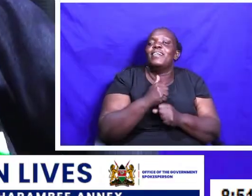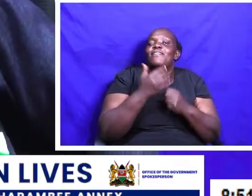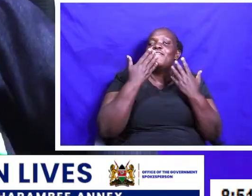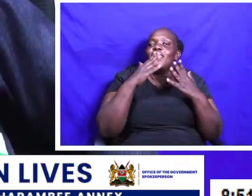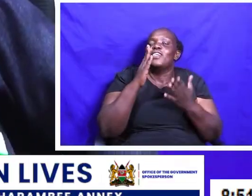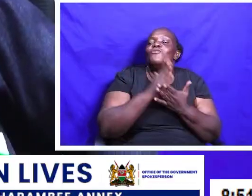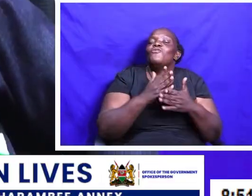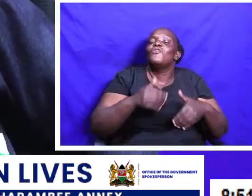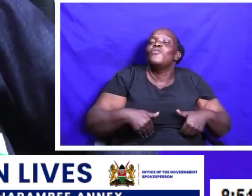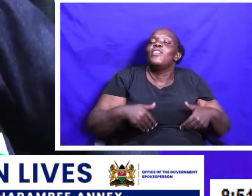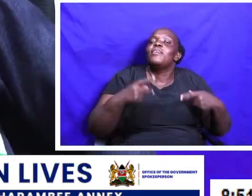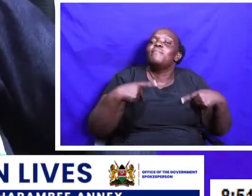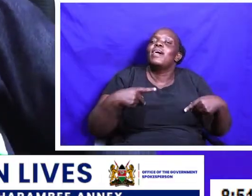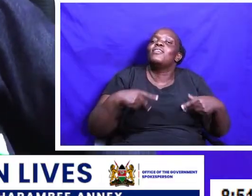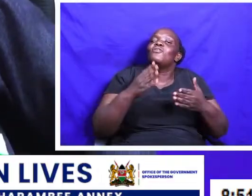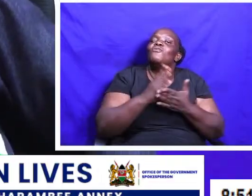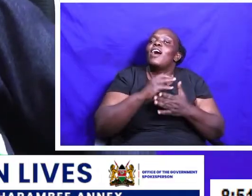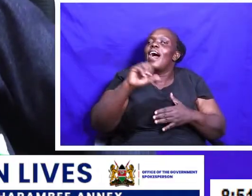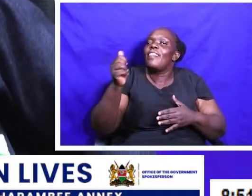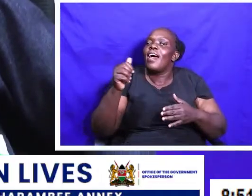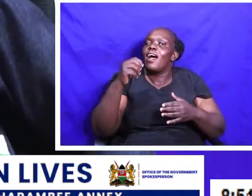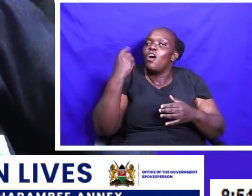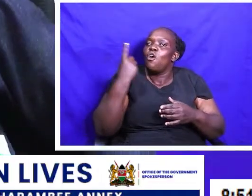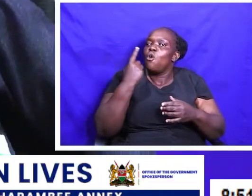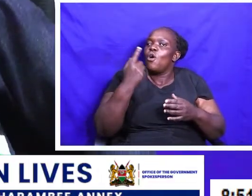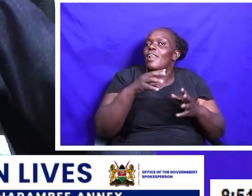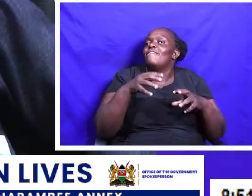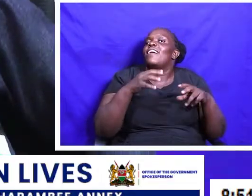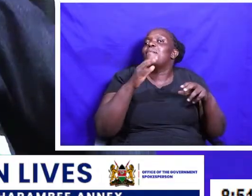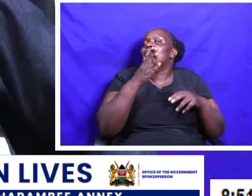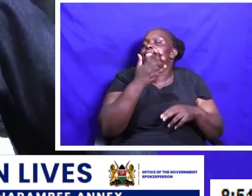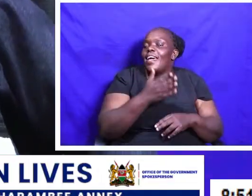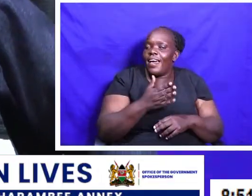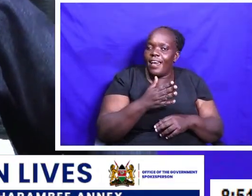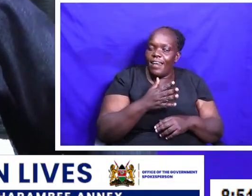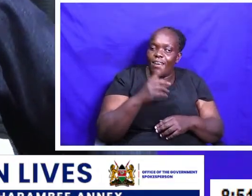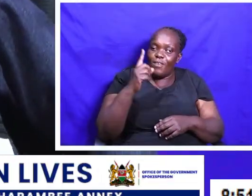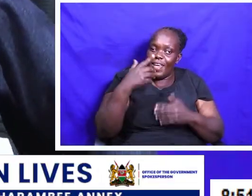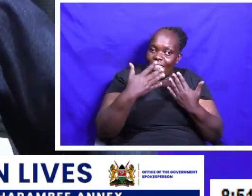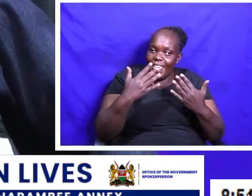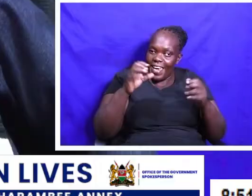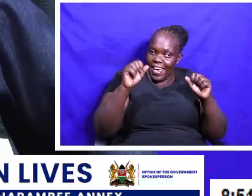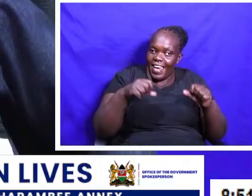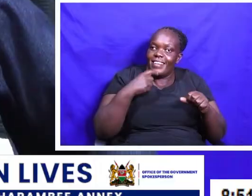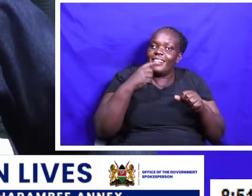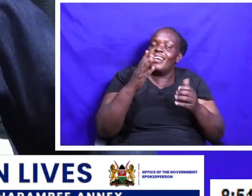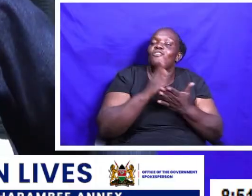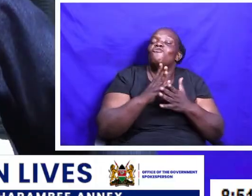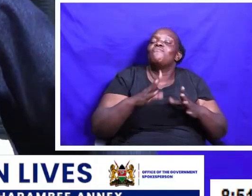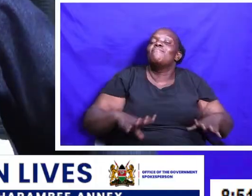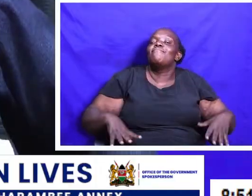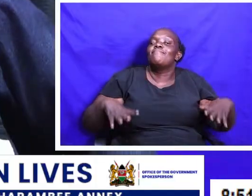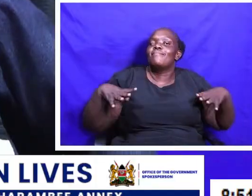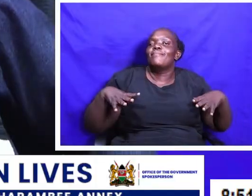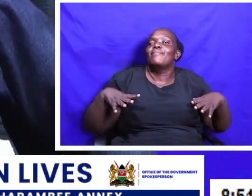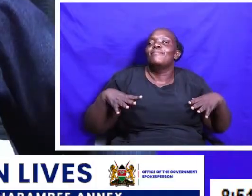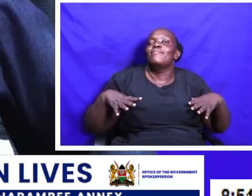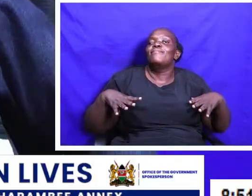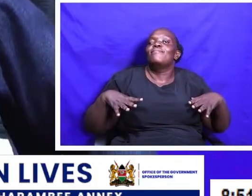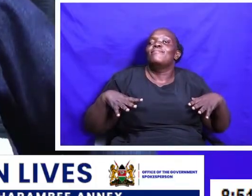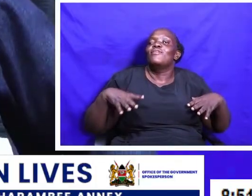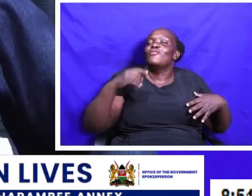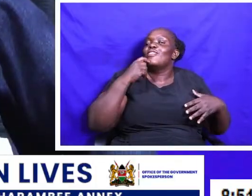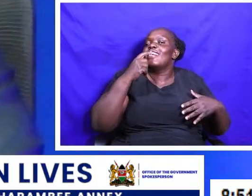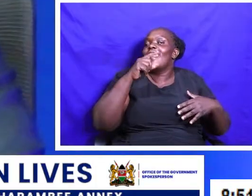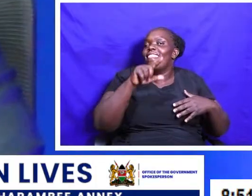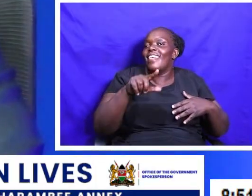Naonekana na umefanya nchi zingine ama tu ni Kenya. What is your... One thing I can say is that I